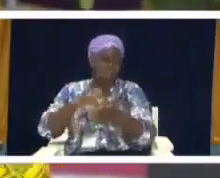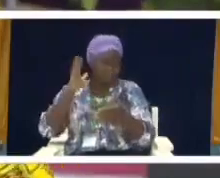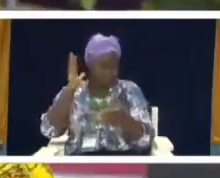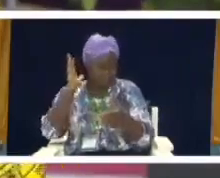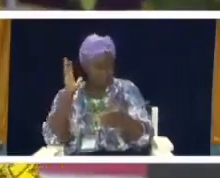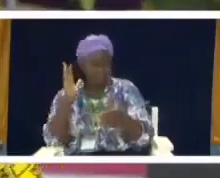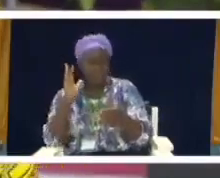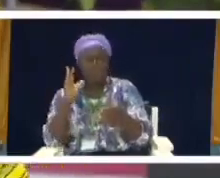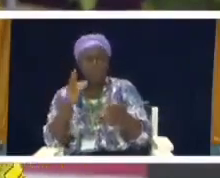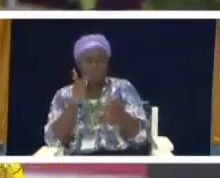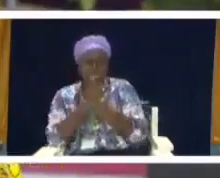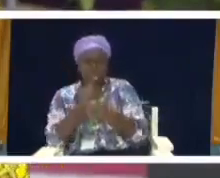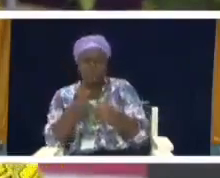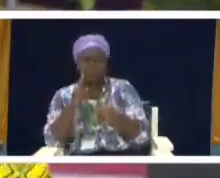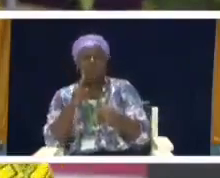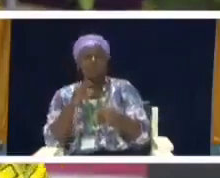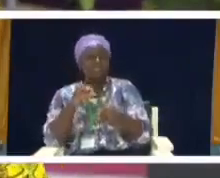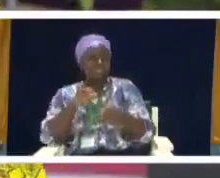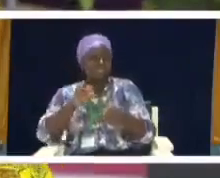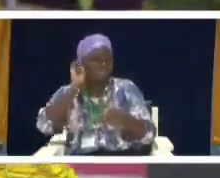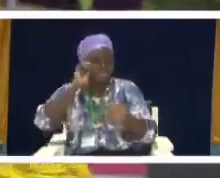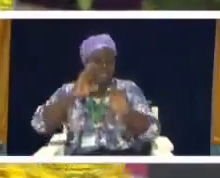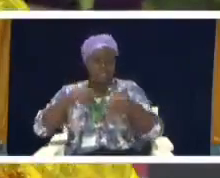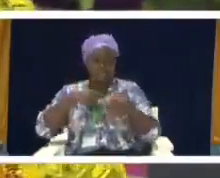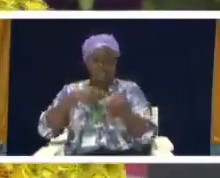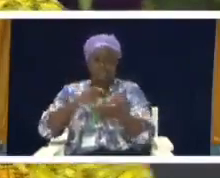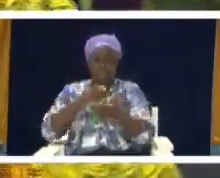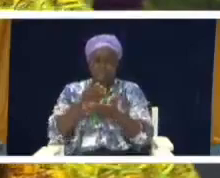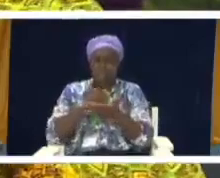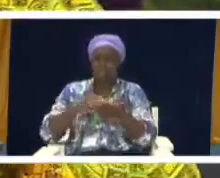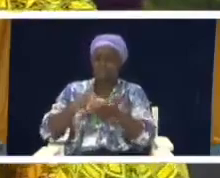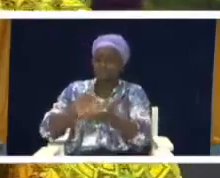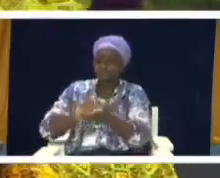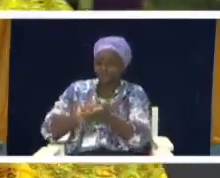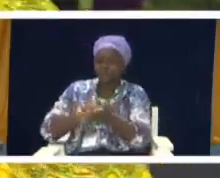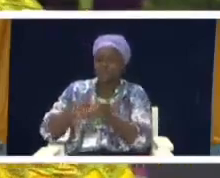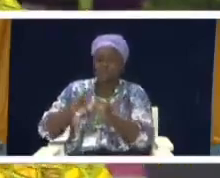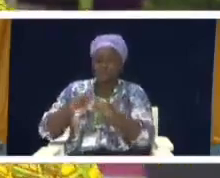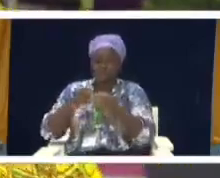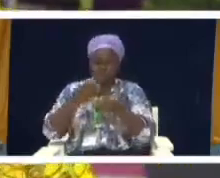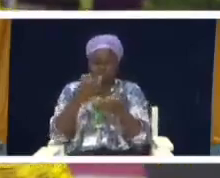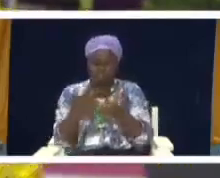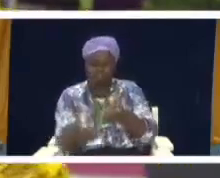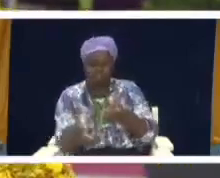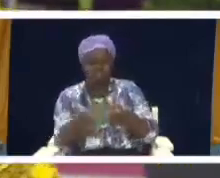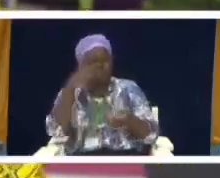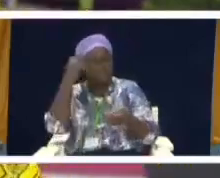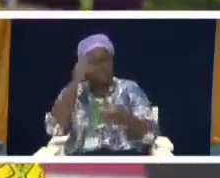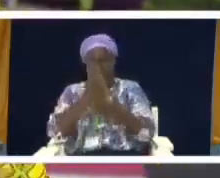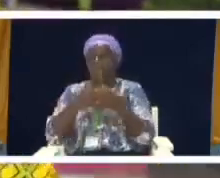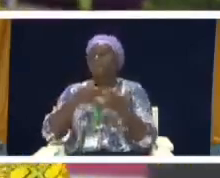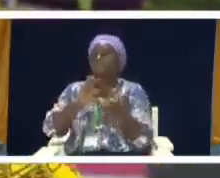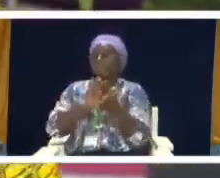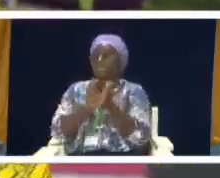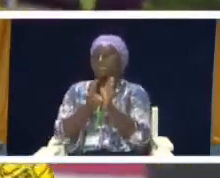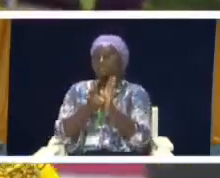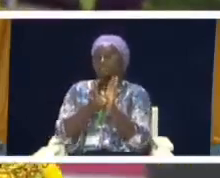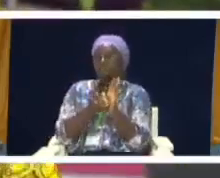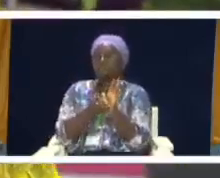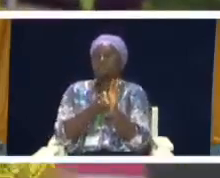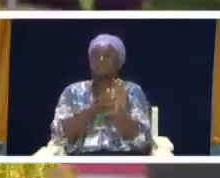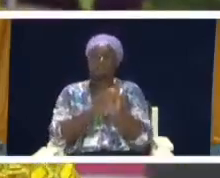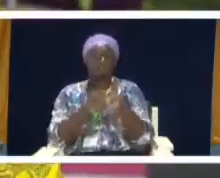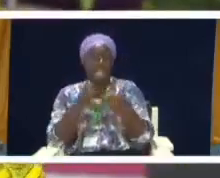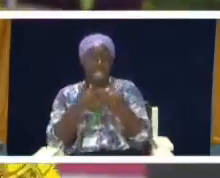very fast. So he gave me some medications for me to lie down for some minutes. Then around